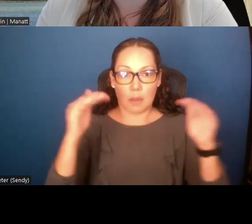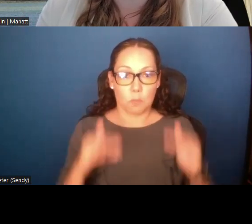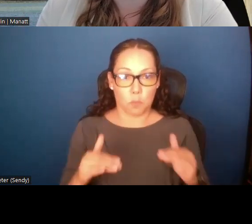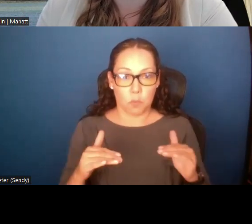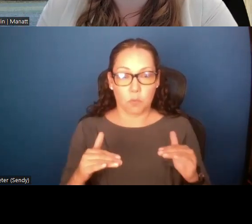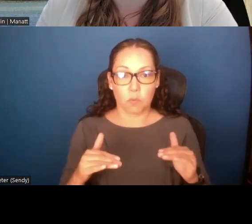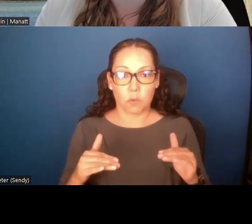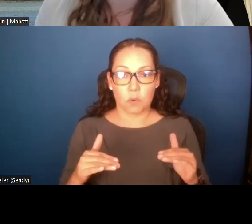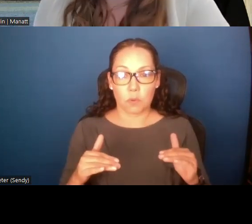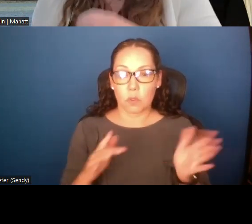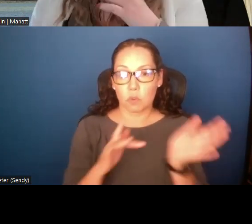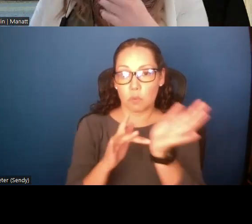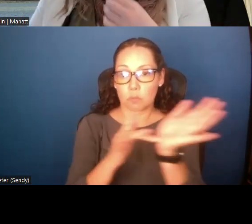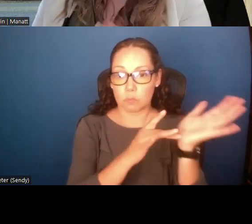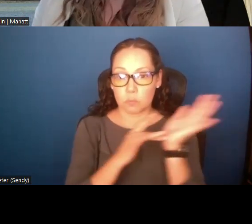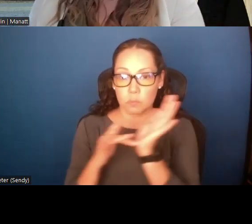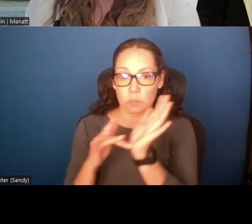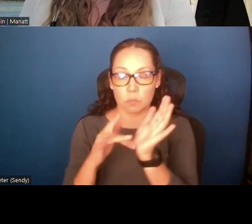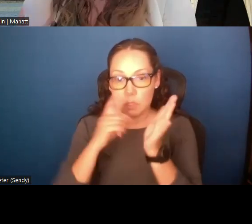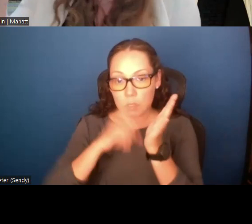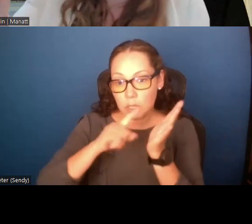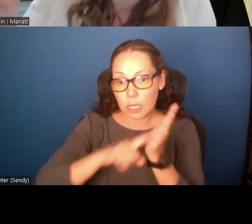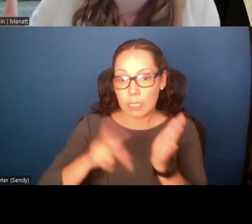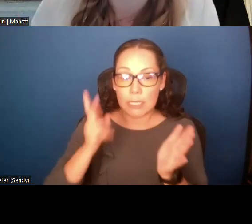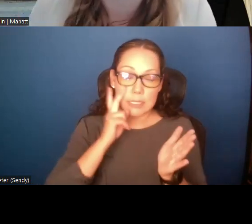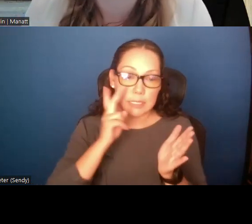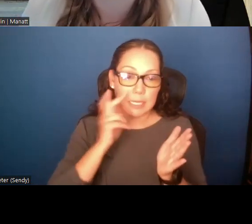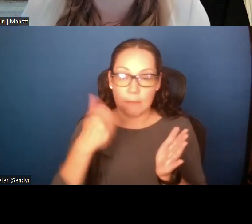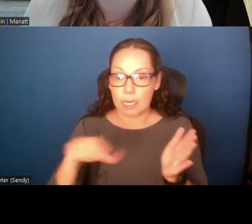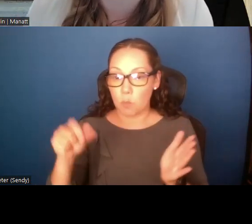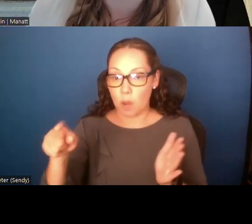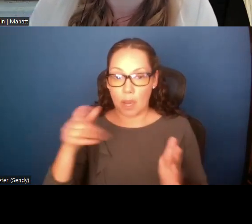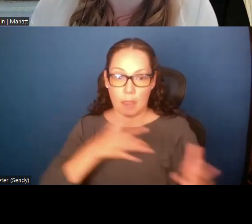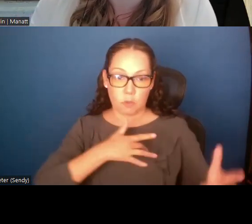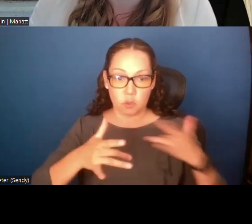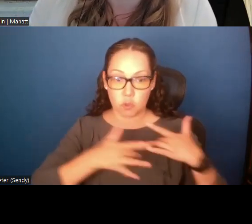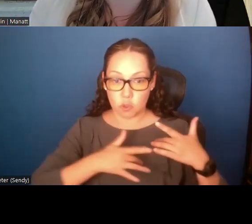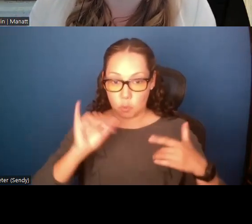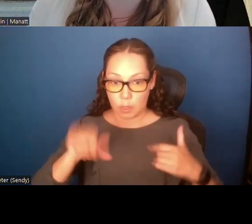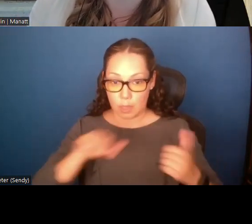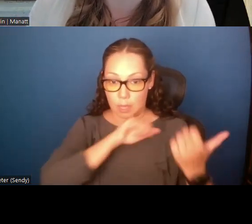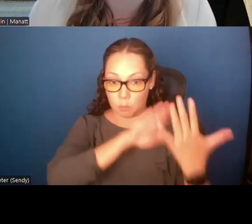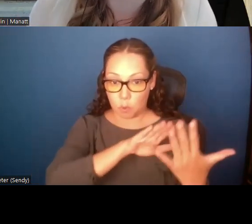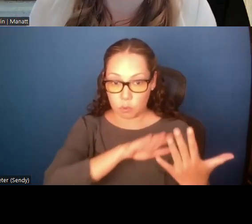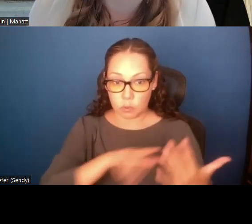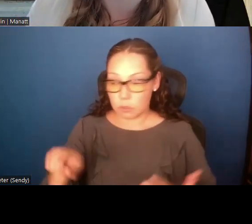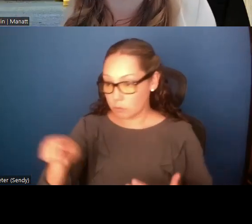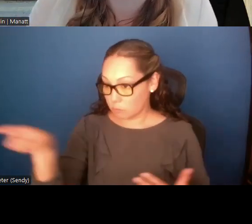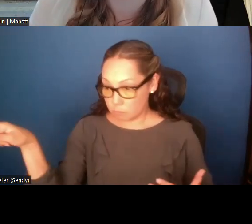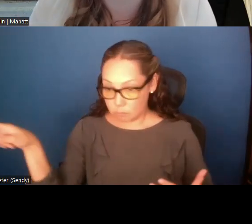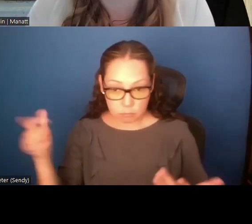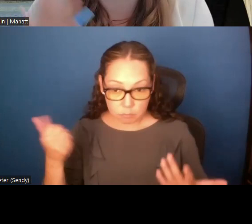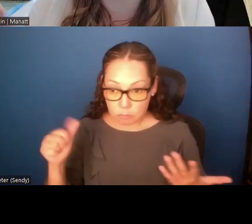a pulse check to see where people are and if anyone has concerns with this approach and wants to say that they're not kind